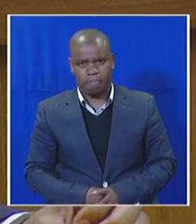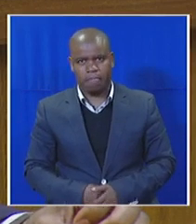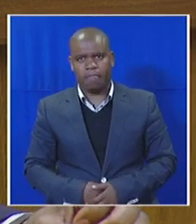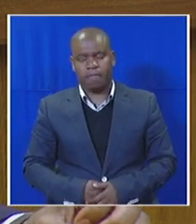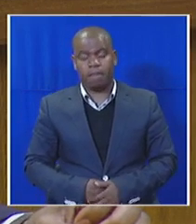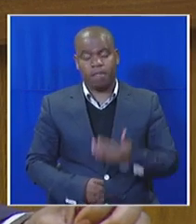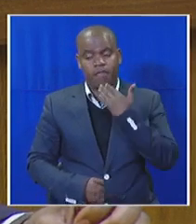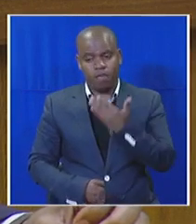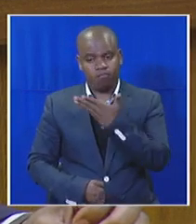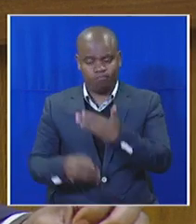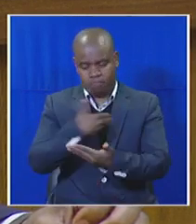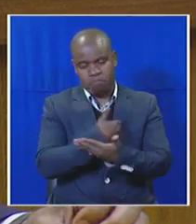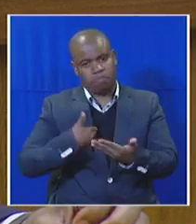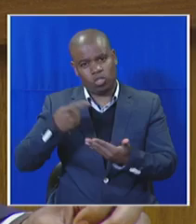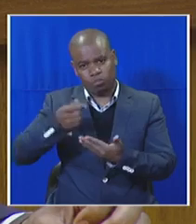Madam Speaker.